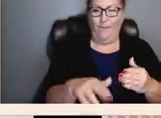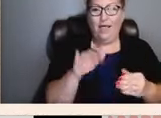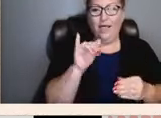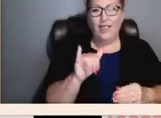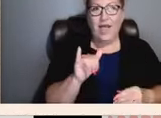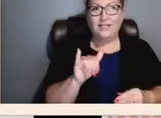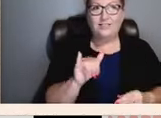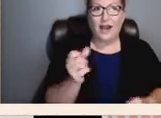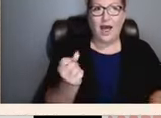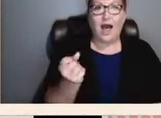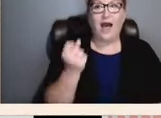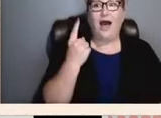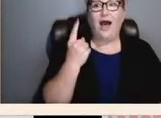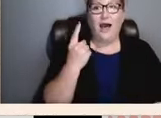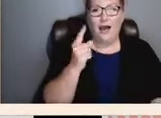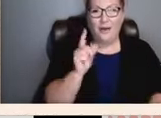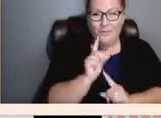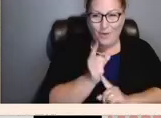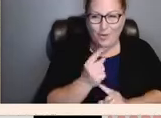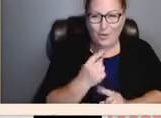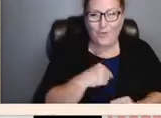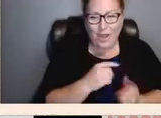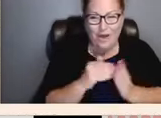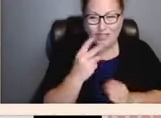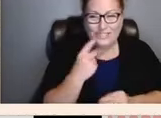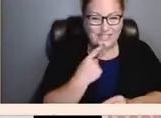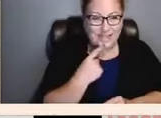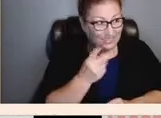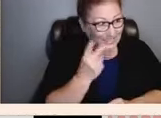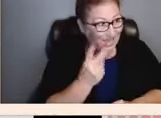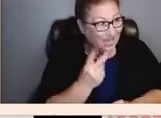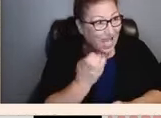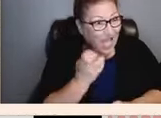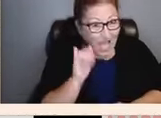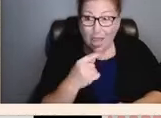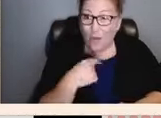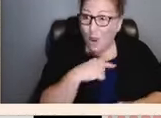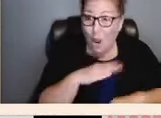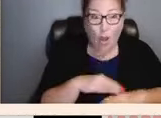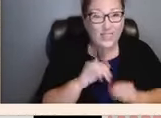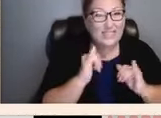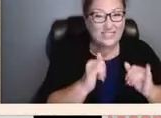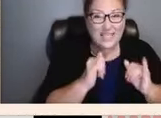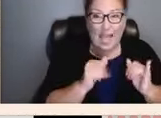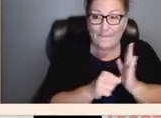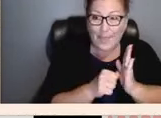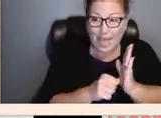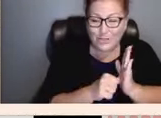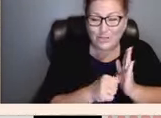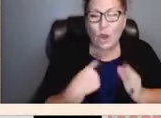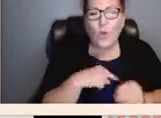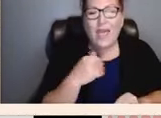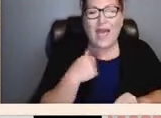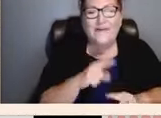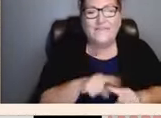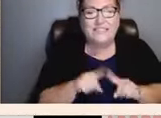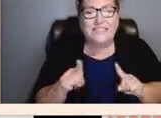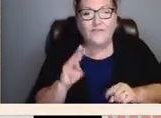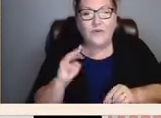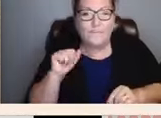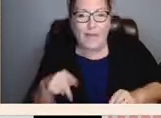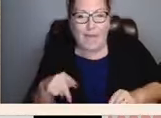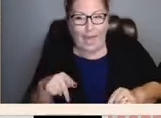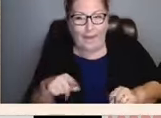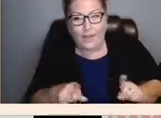often say is, hey, we're on the same page, but we have a different map, a different route